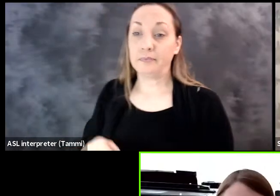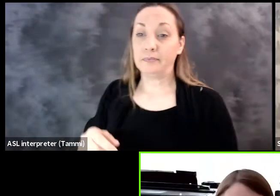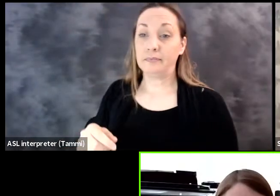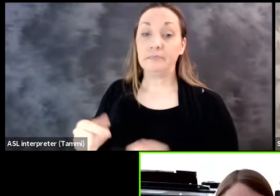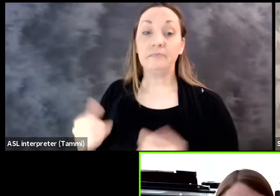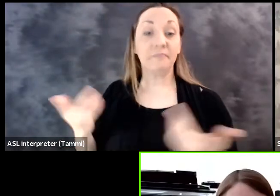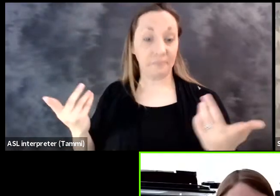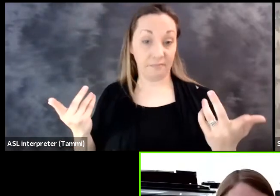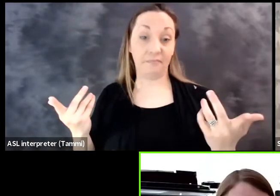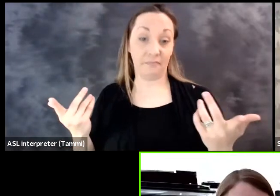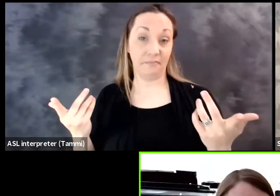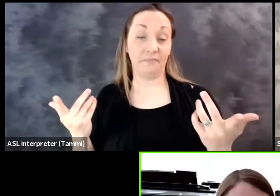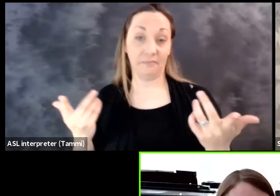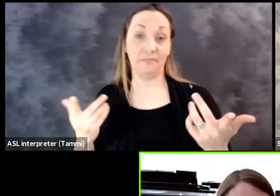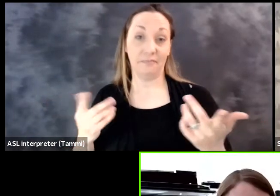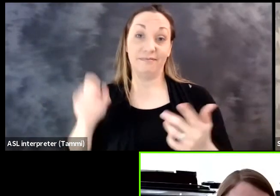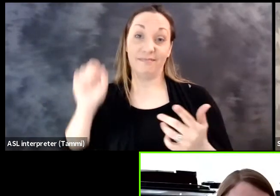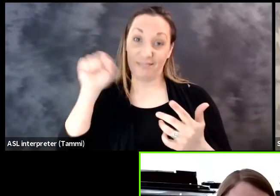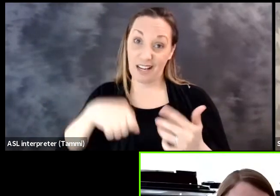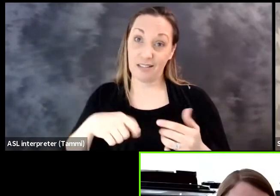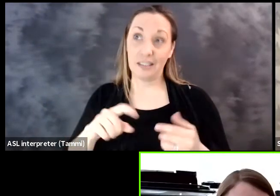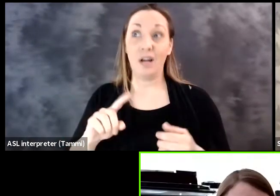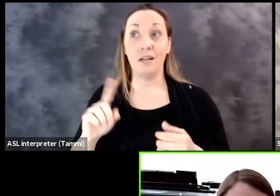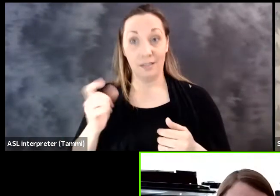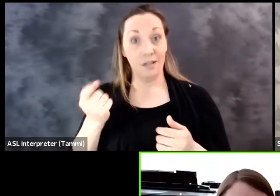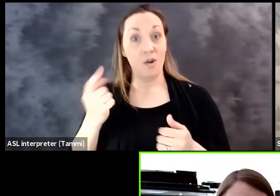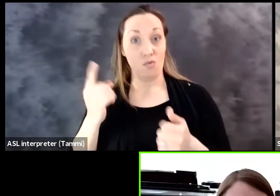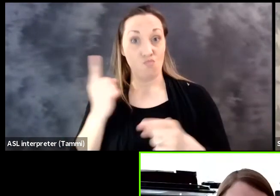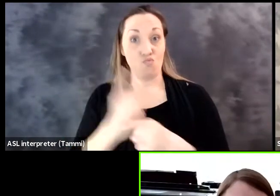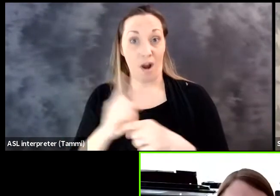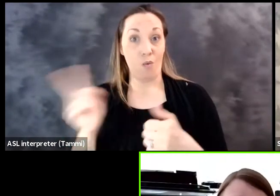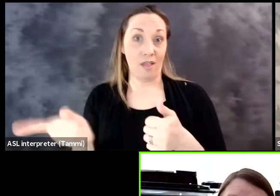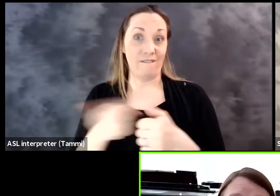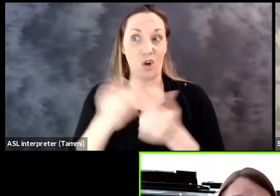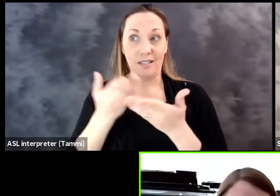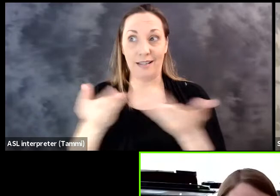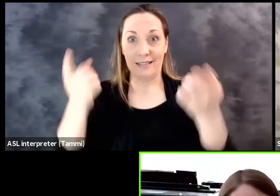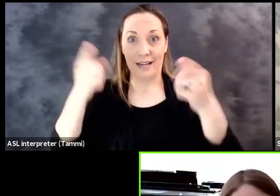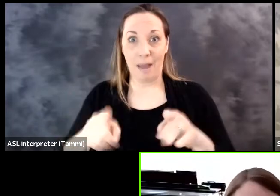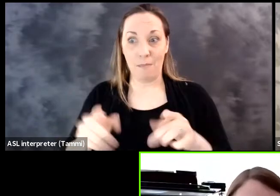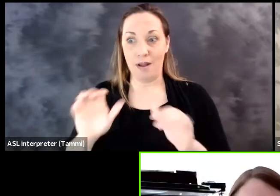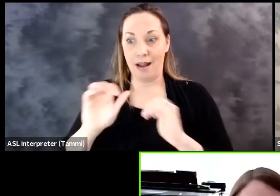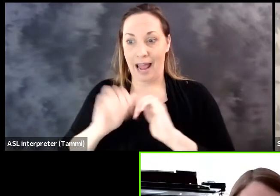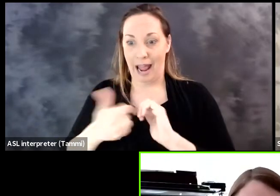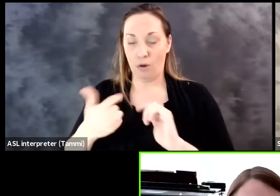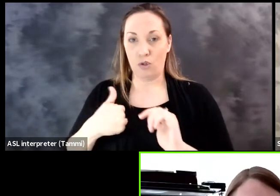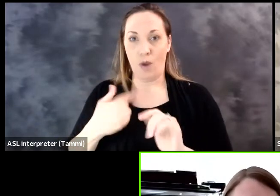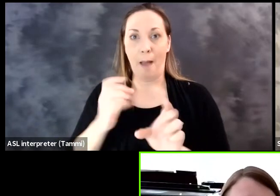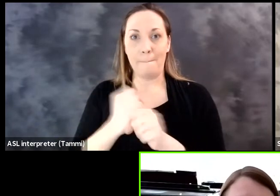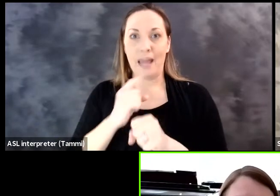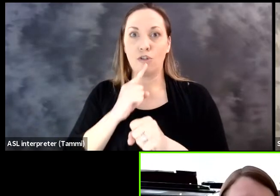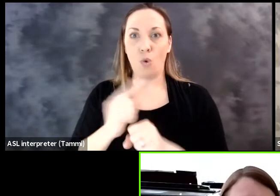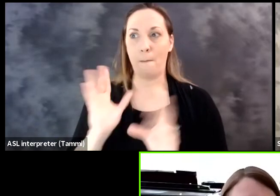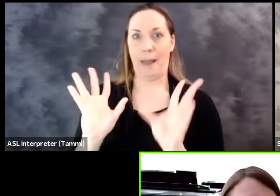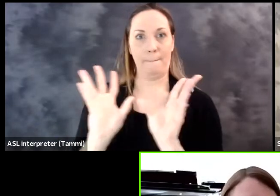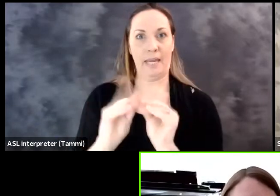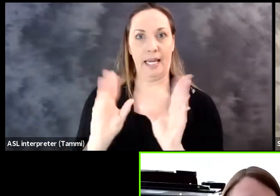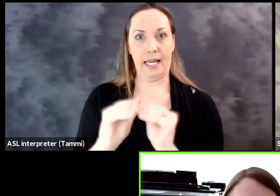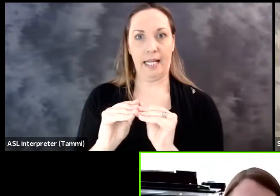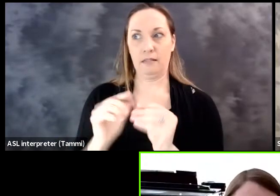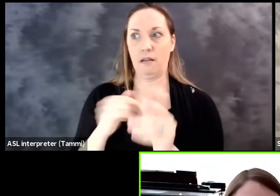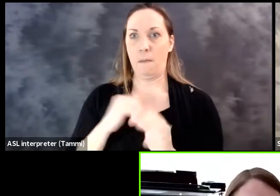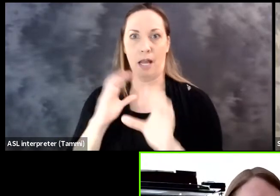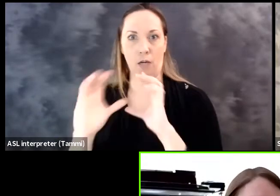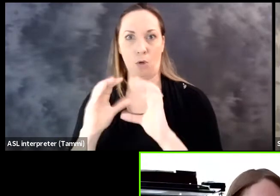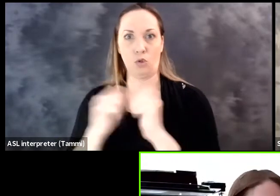Yeah, clearly one of the first things that really happened was, how do I make sure that my meetings, my environments, my communication with